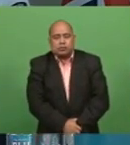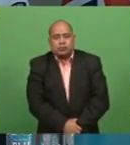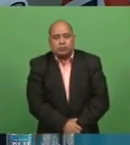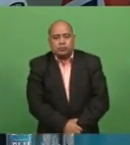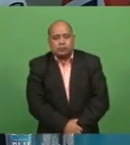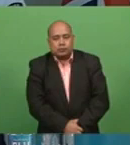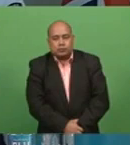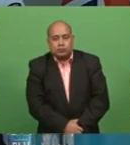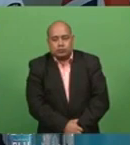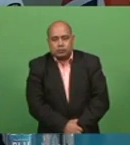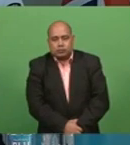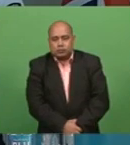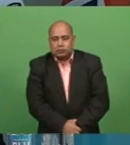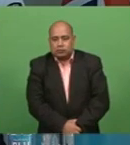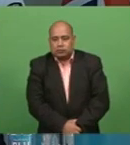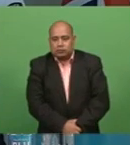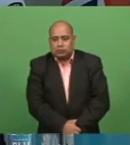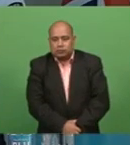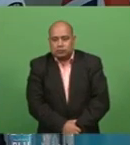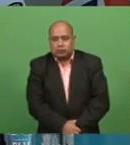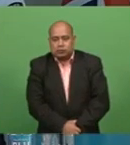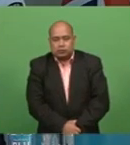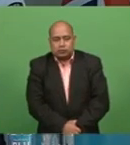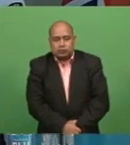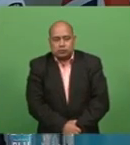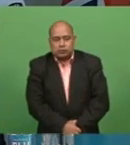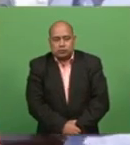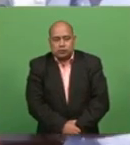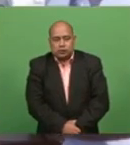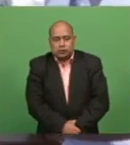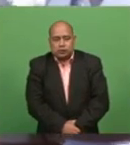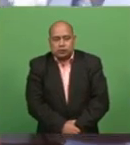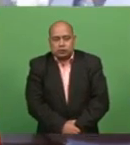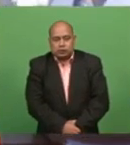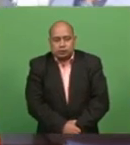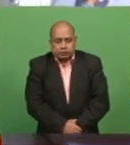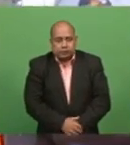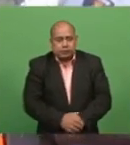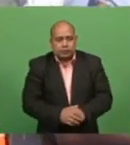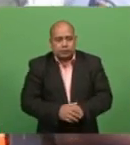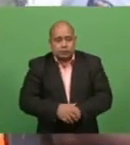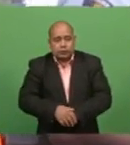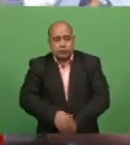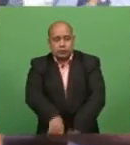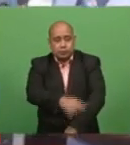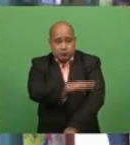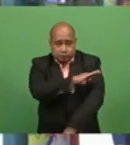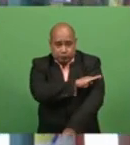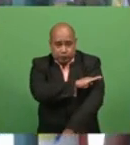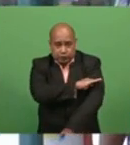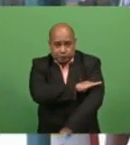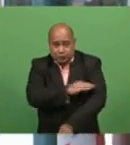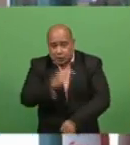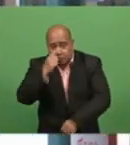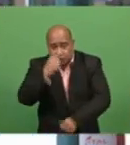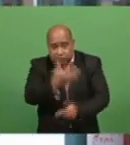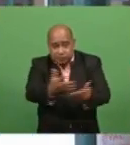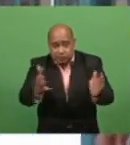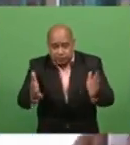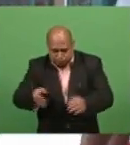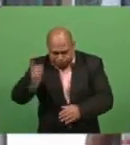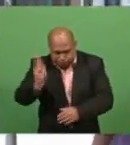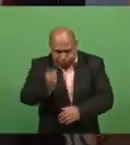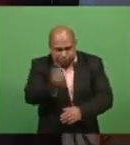times, there's no question we will lose lives. The Prime Minister has warned that any decision on a 24-hour